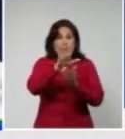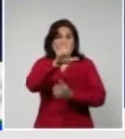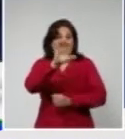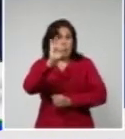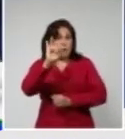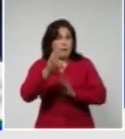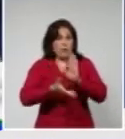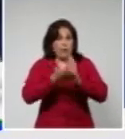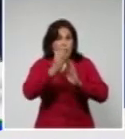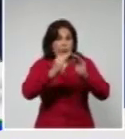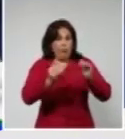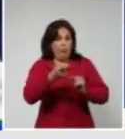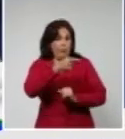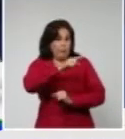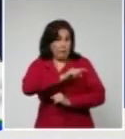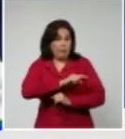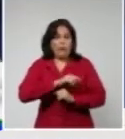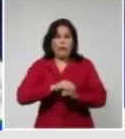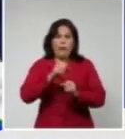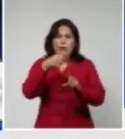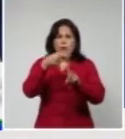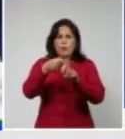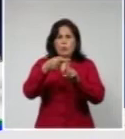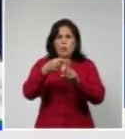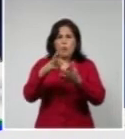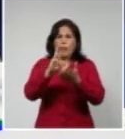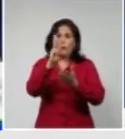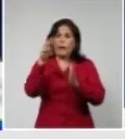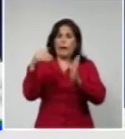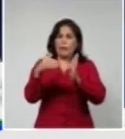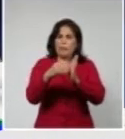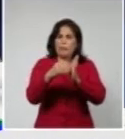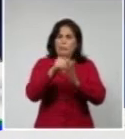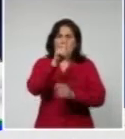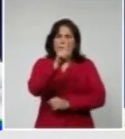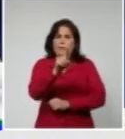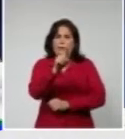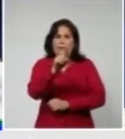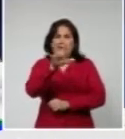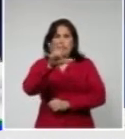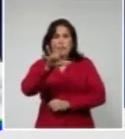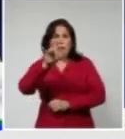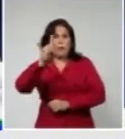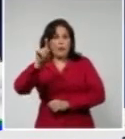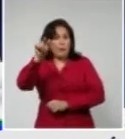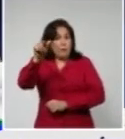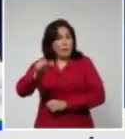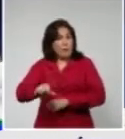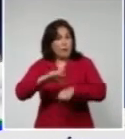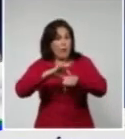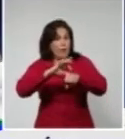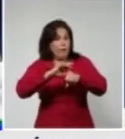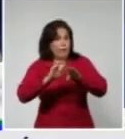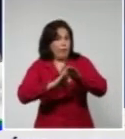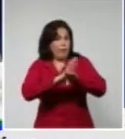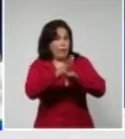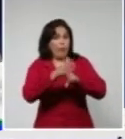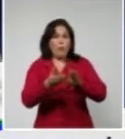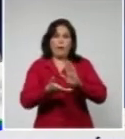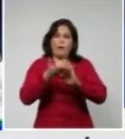pandemic. Yesterday, a good number of people were discharged from hospital,